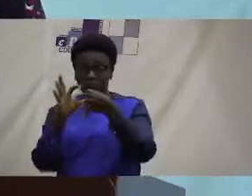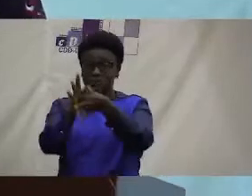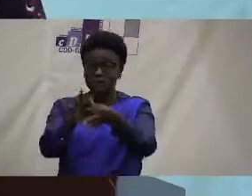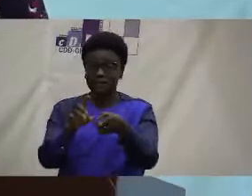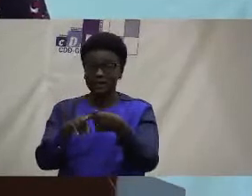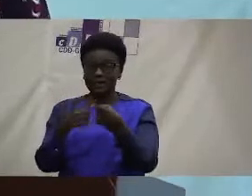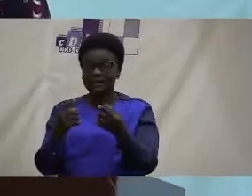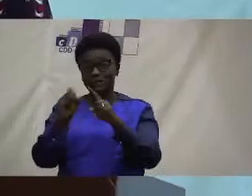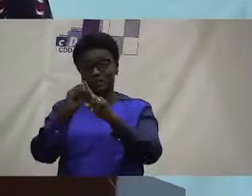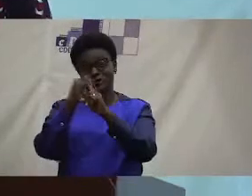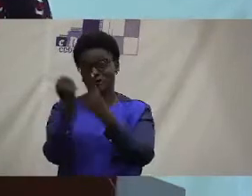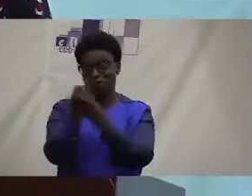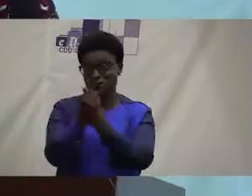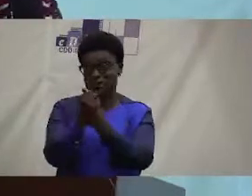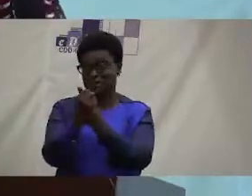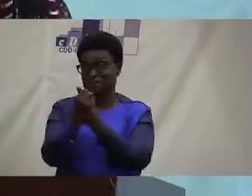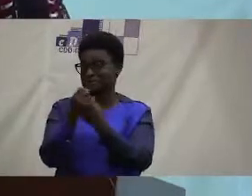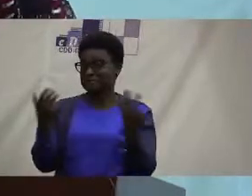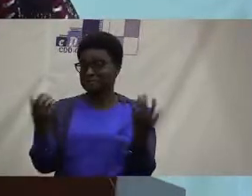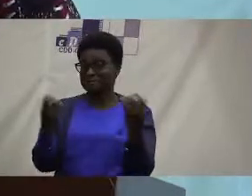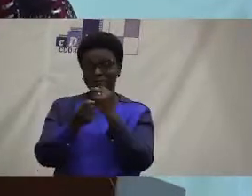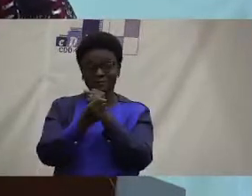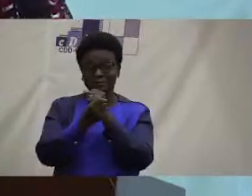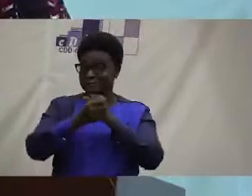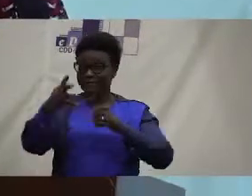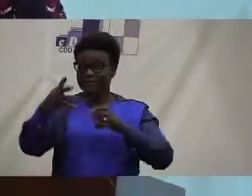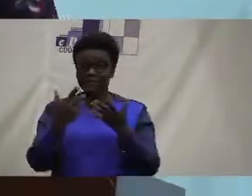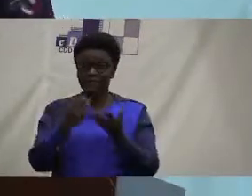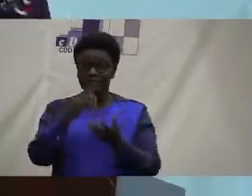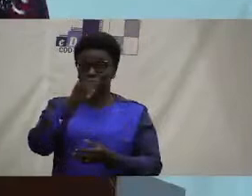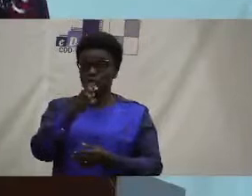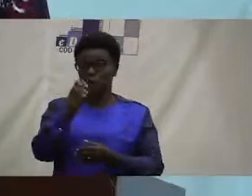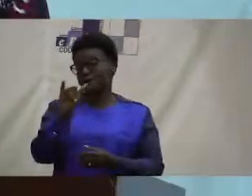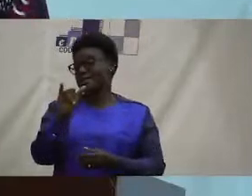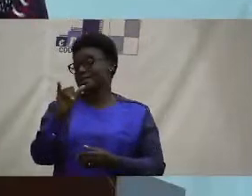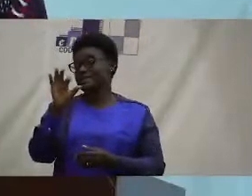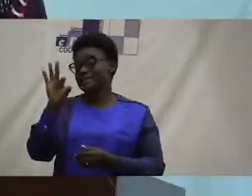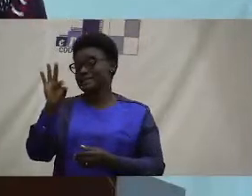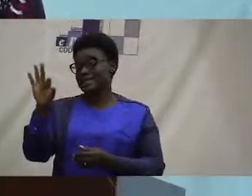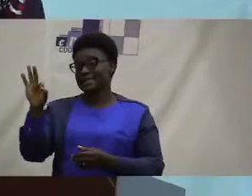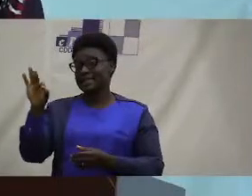media or you're on Joy News or Joy 99.7 FM. The hashtag is